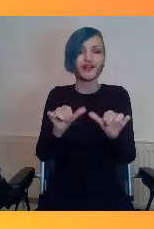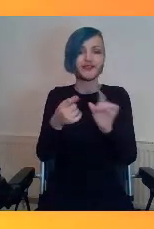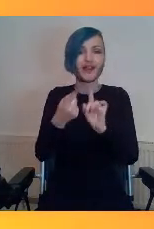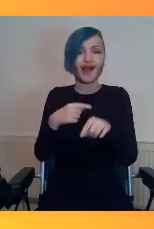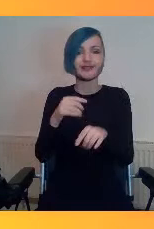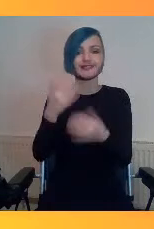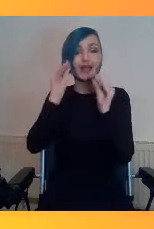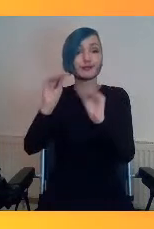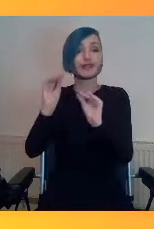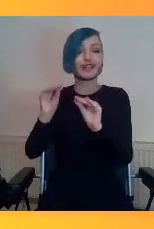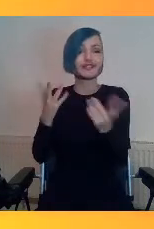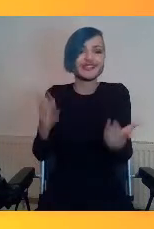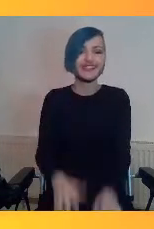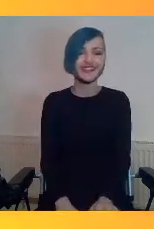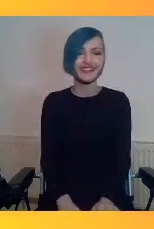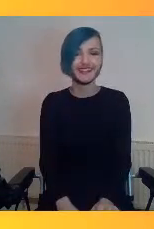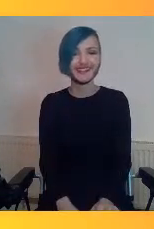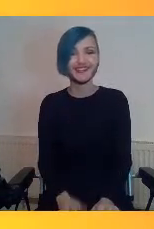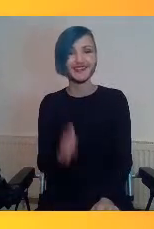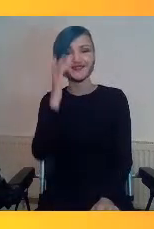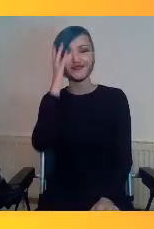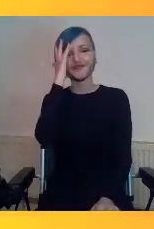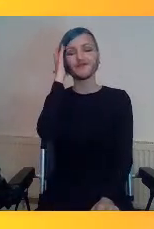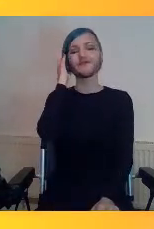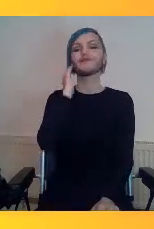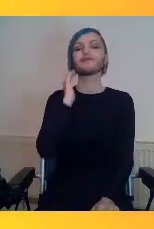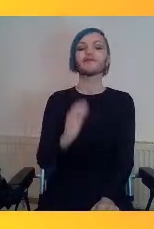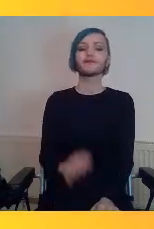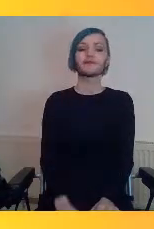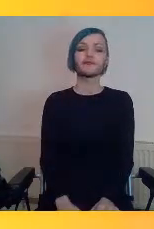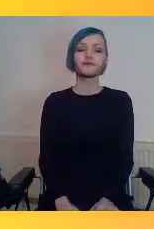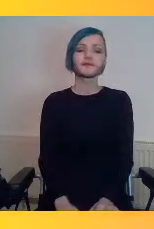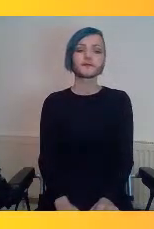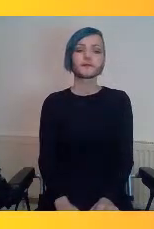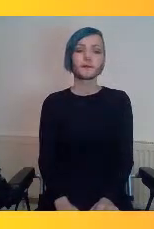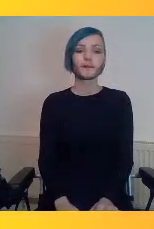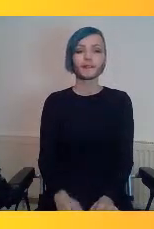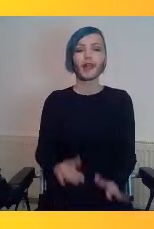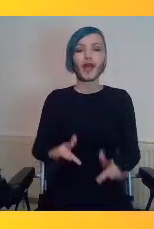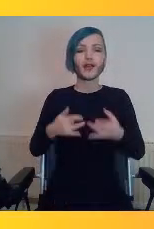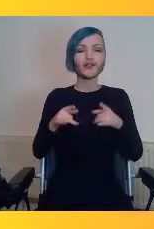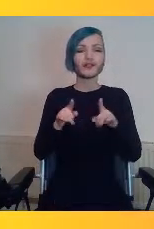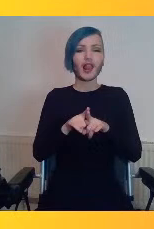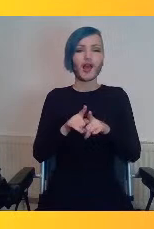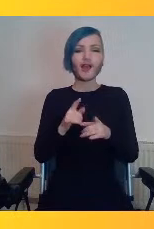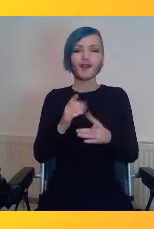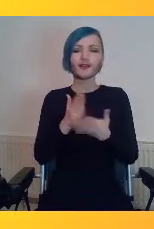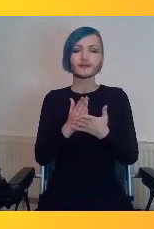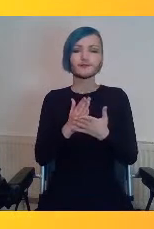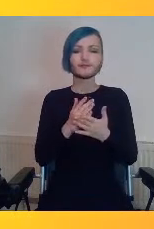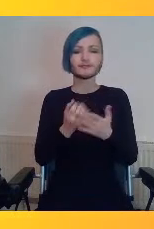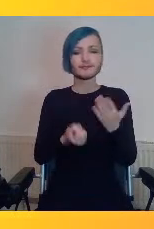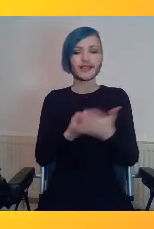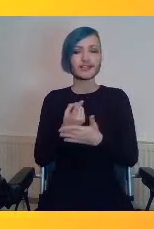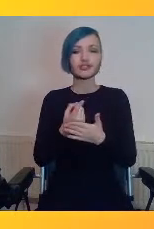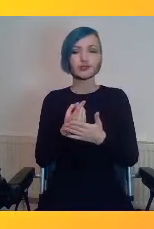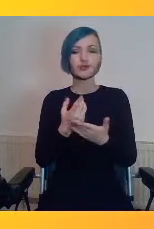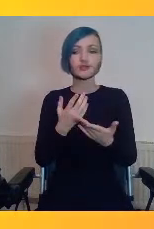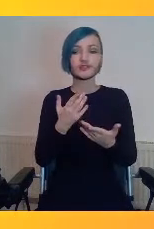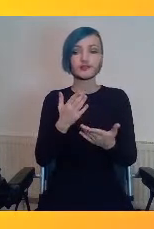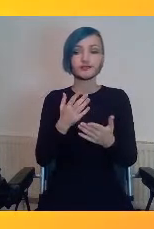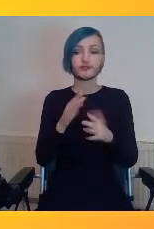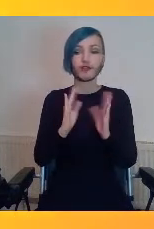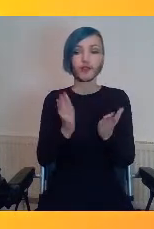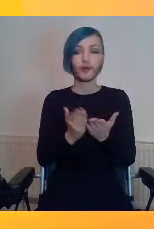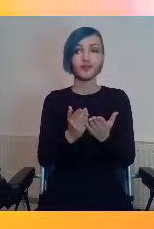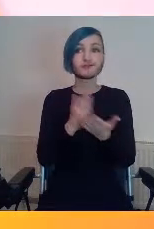area. I feel like much of the issues, the justice issues around the world, often women are the ones pursuing justice,